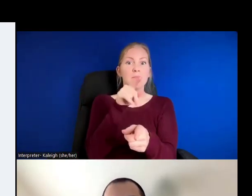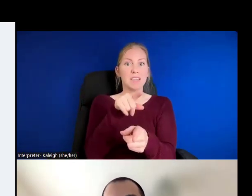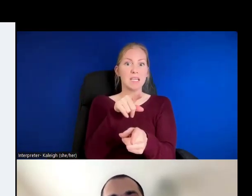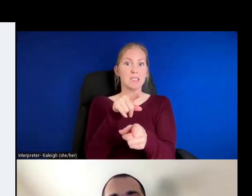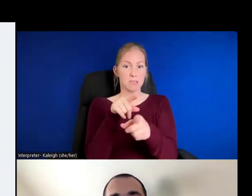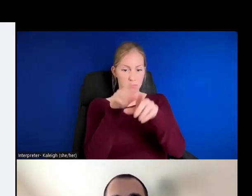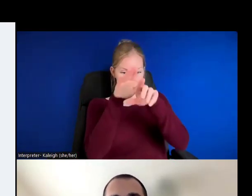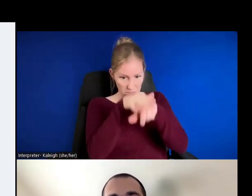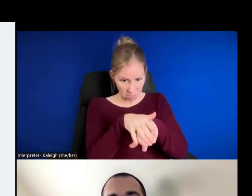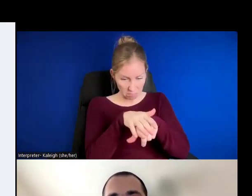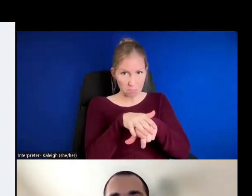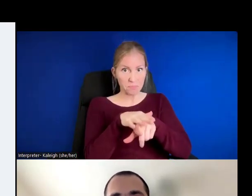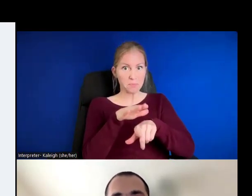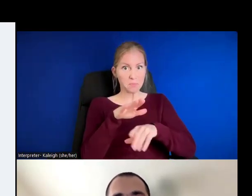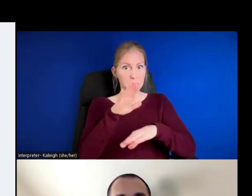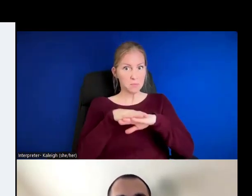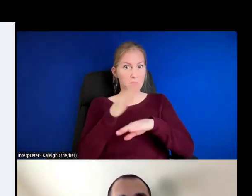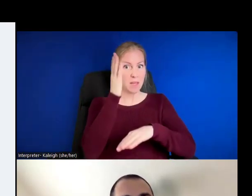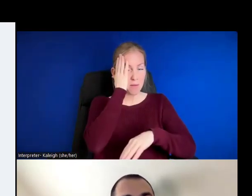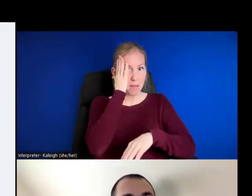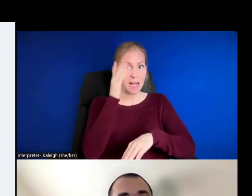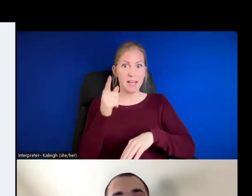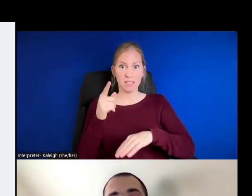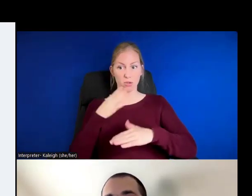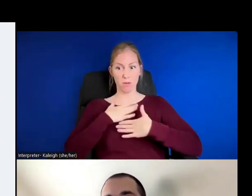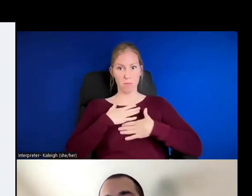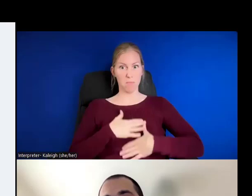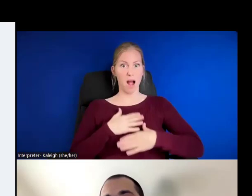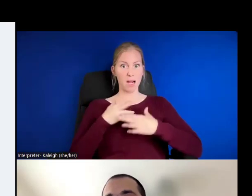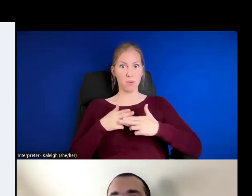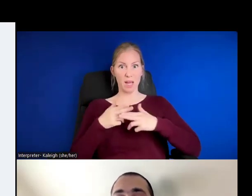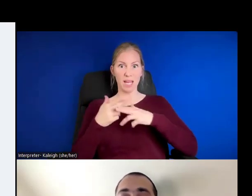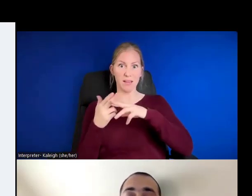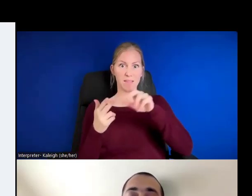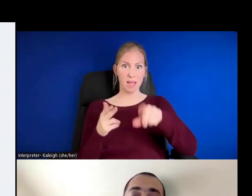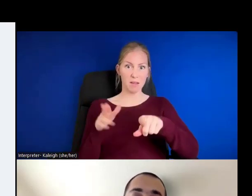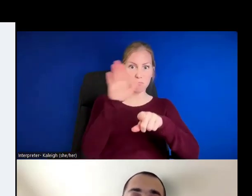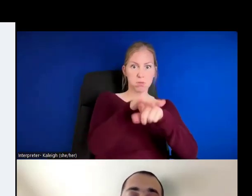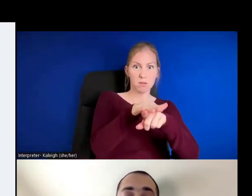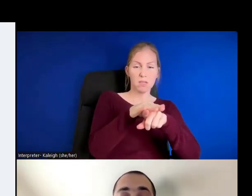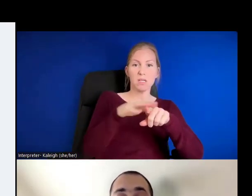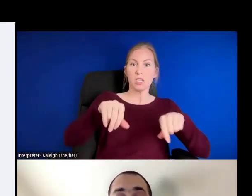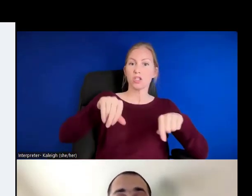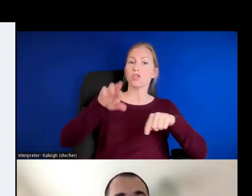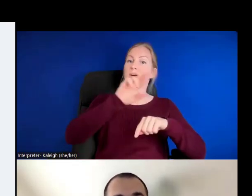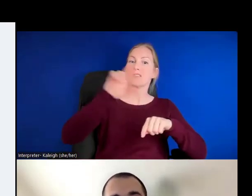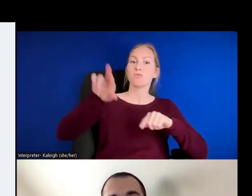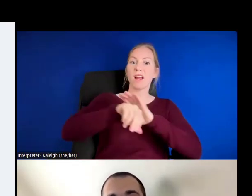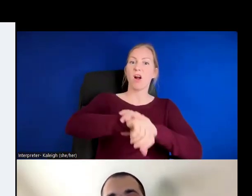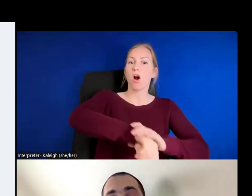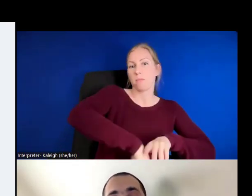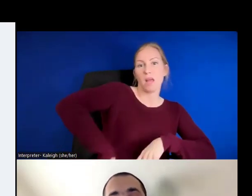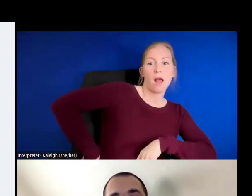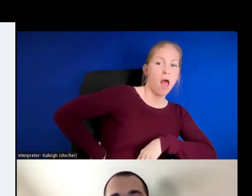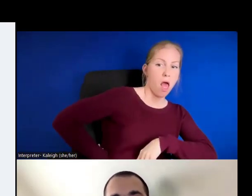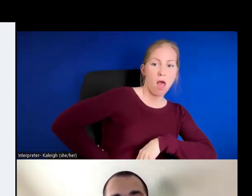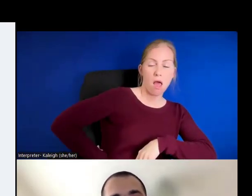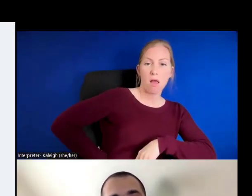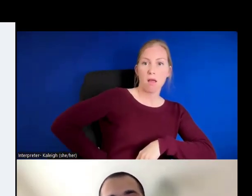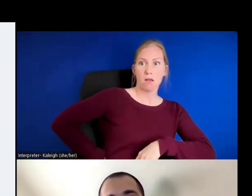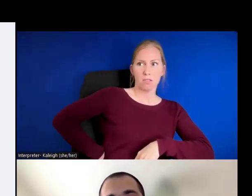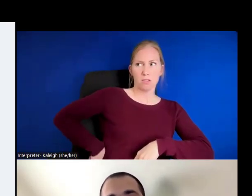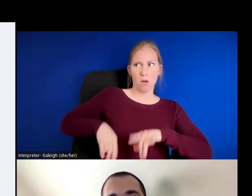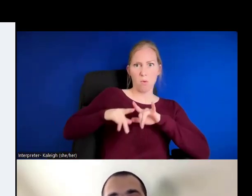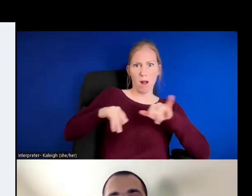Security staff put their body weight on Eli's torso and legs. They contort his right arm behind his back while he's lying on his